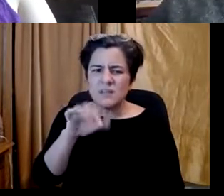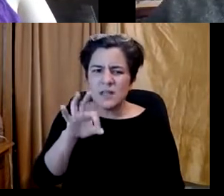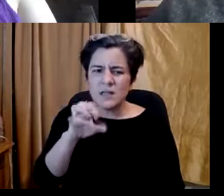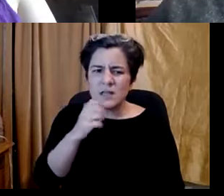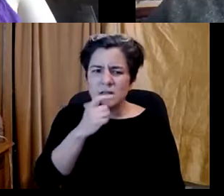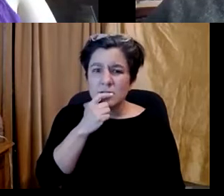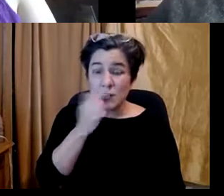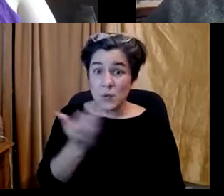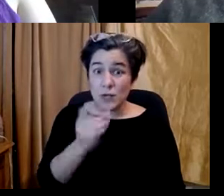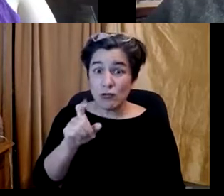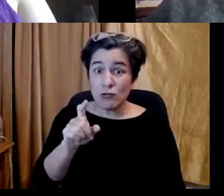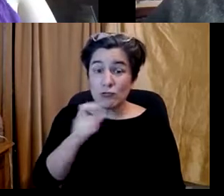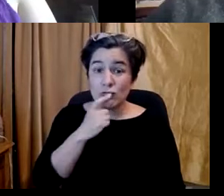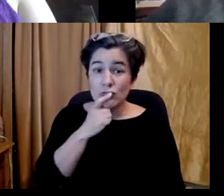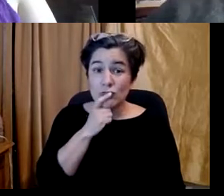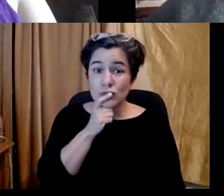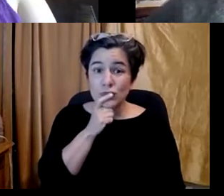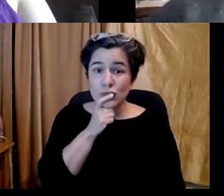you here?